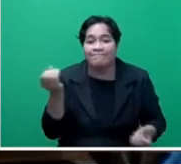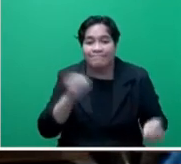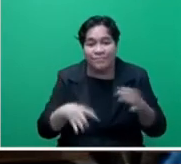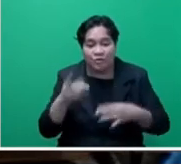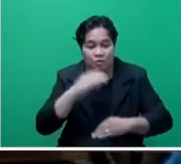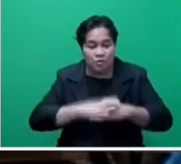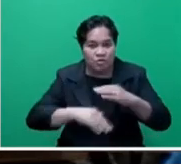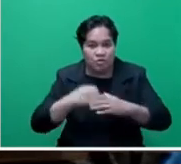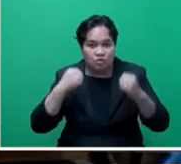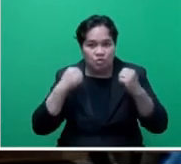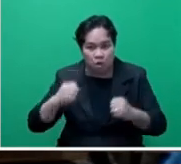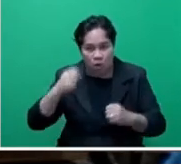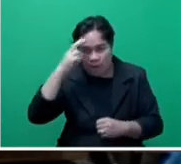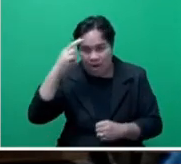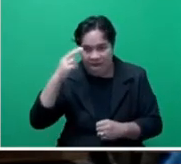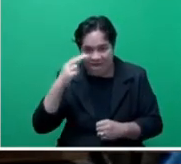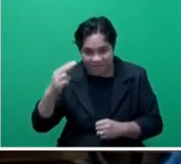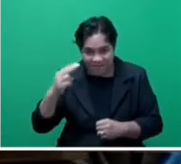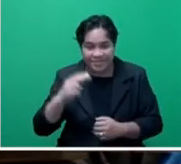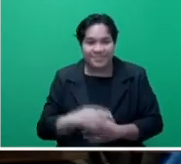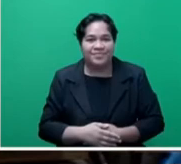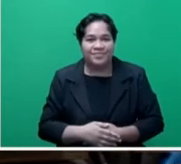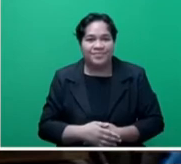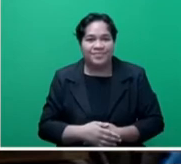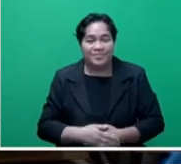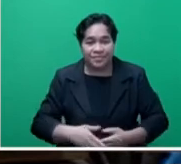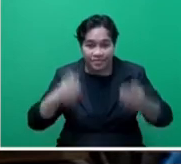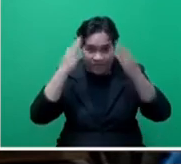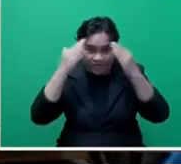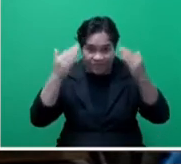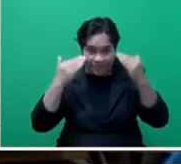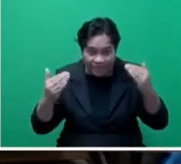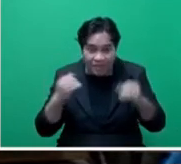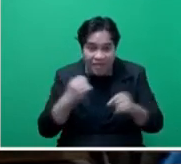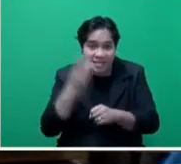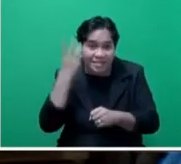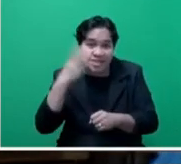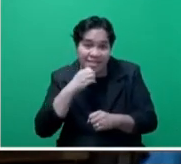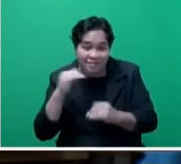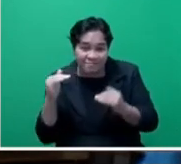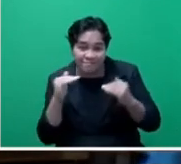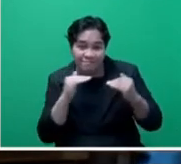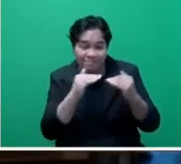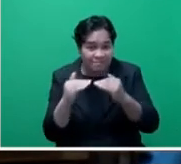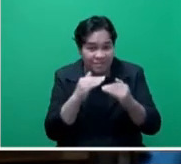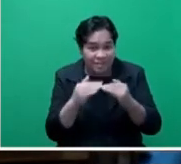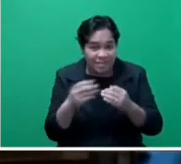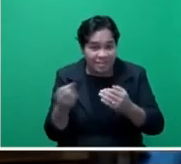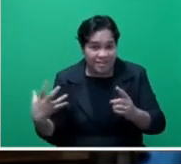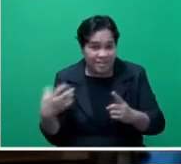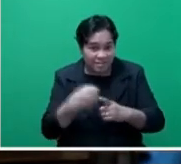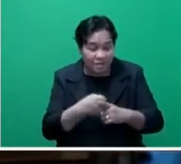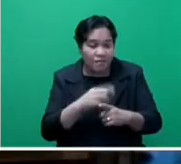a stronger nation. Mr. Speaker, sir, the gendered impact of climate change and COVID-19 on Fijian